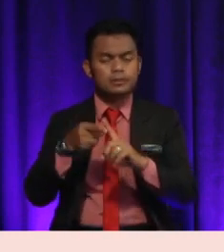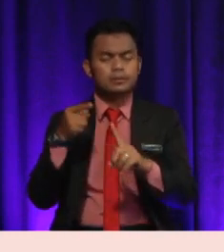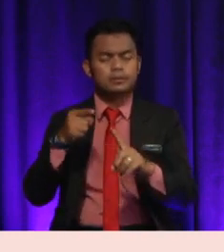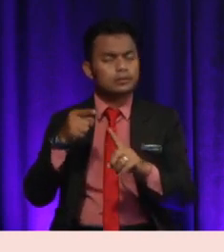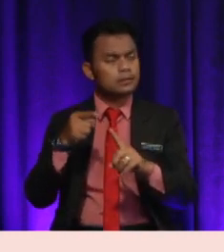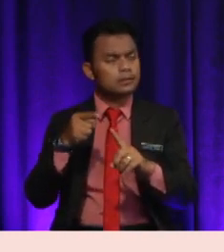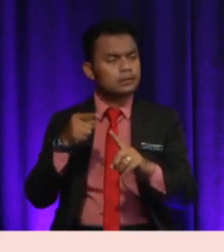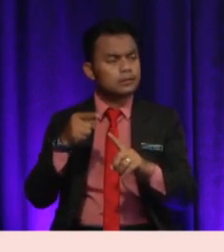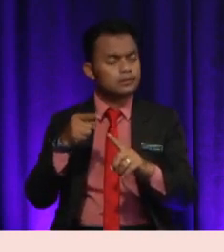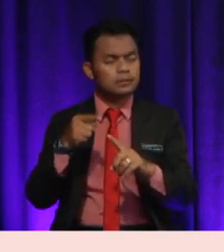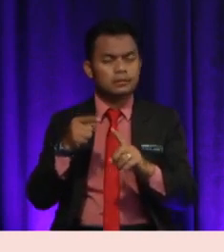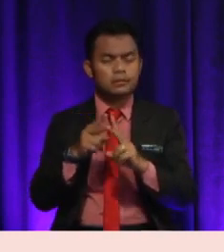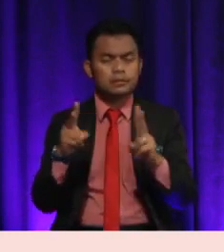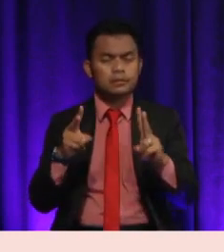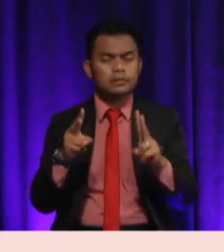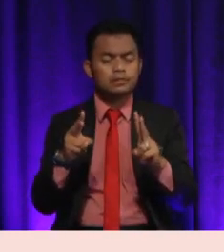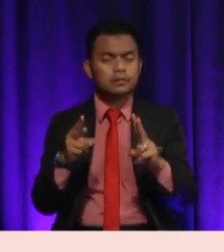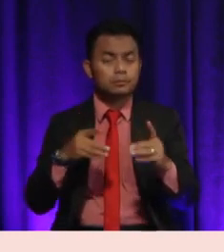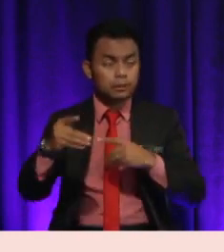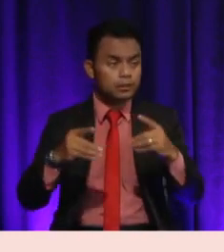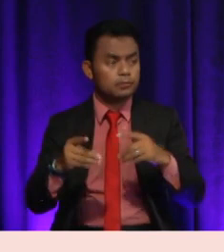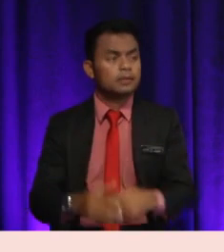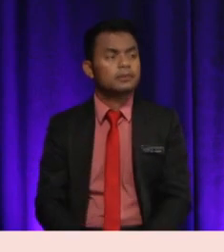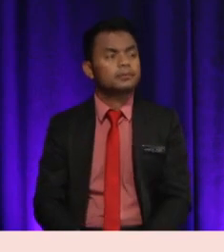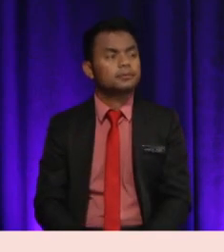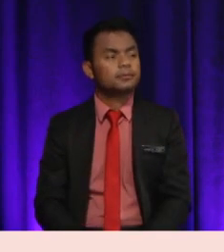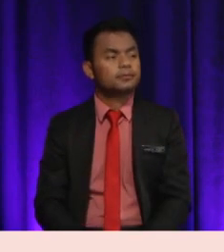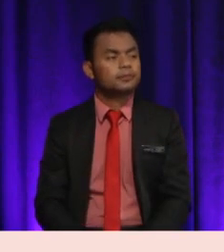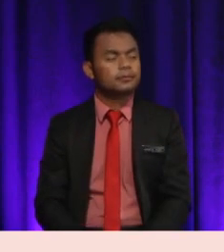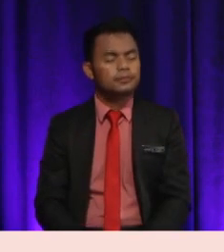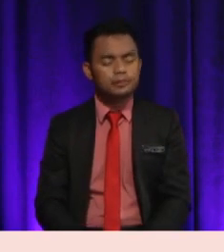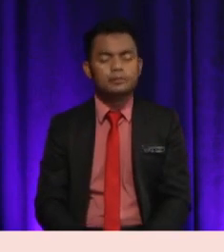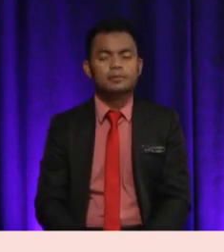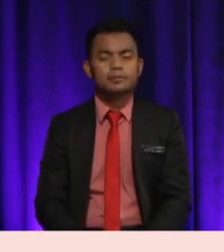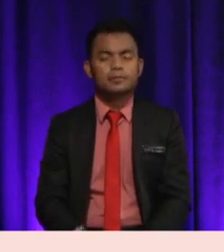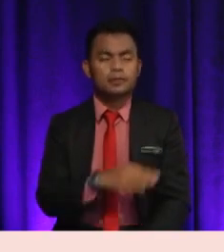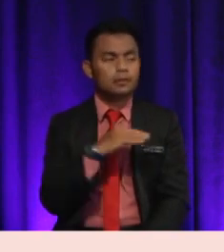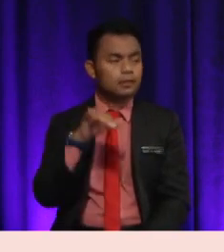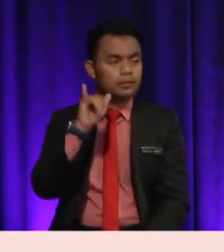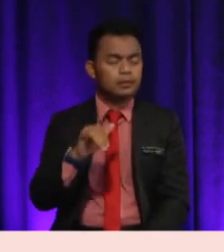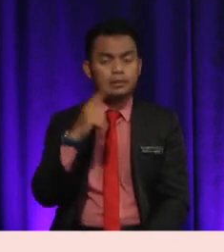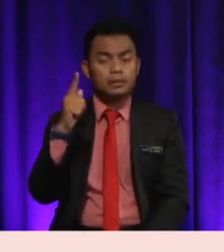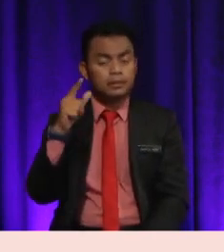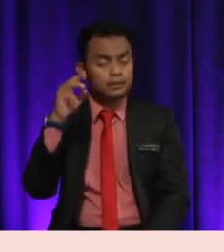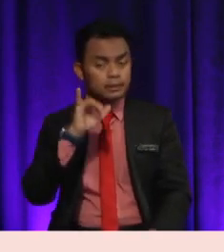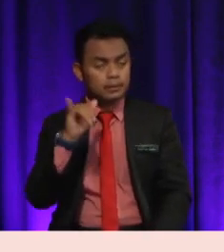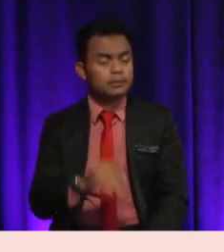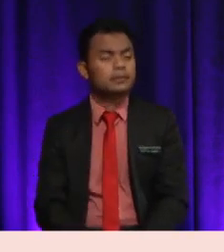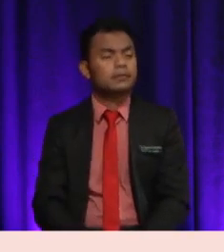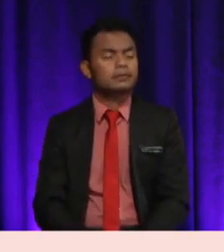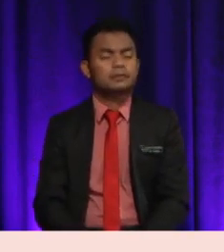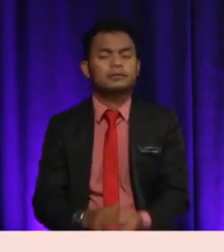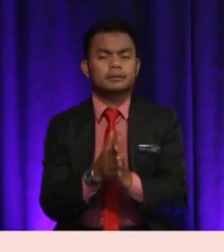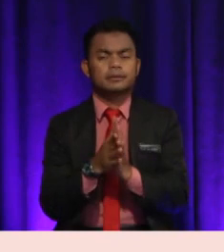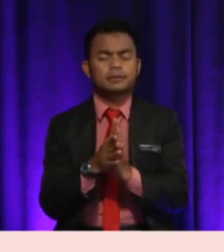got her the camera that she wanted. The next paragraph explains some example of photography type. Okay, so it's about Lily and her